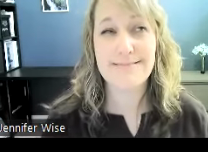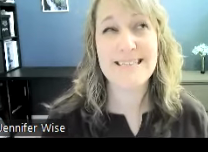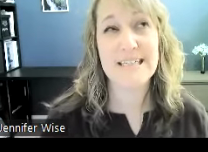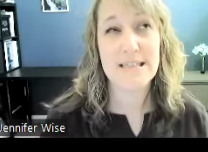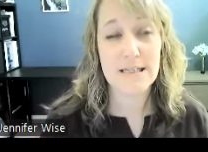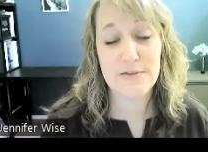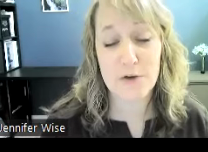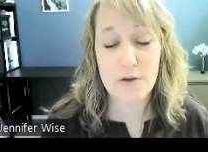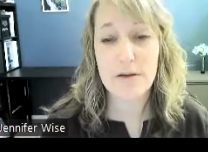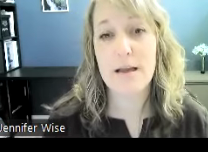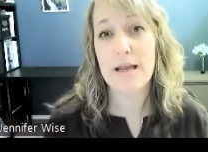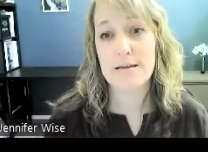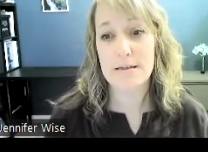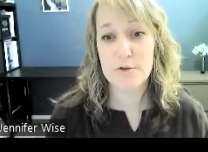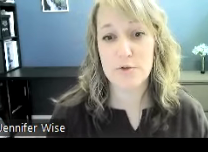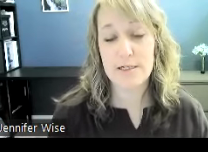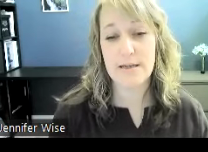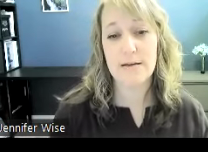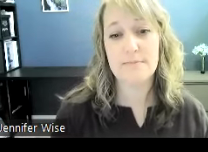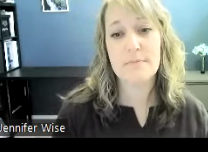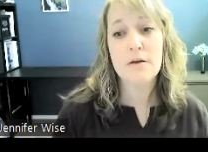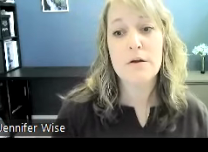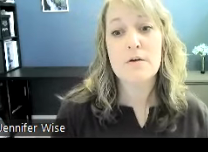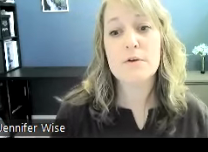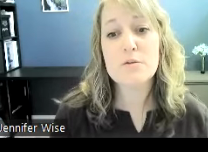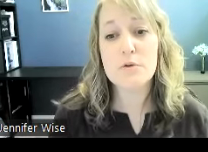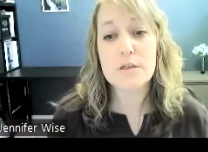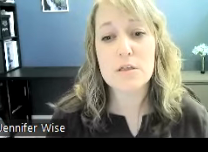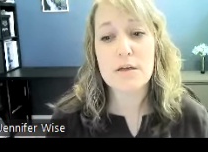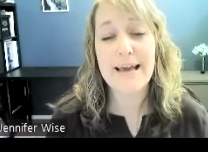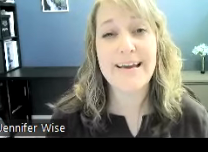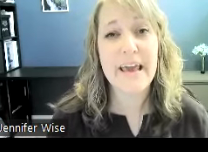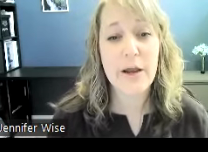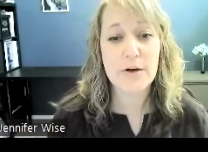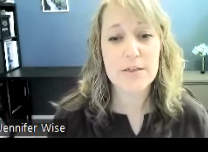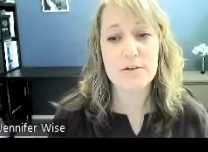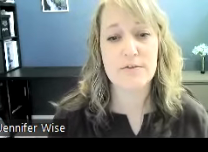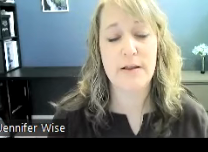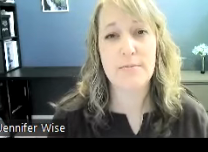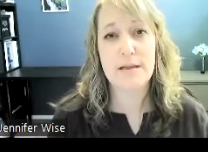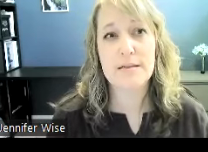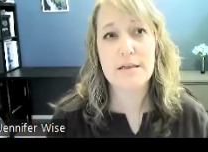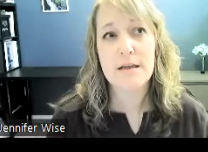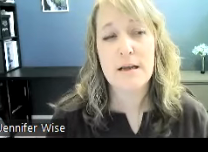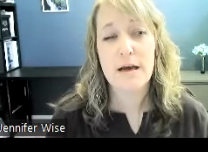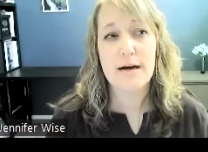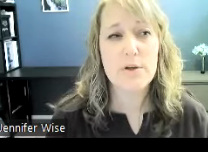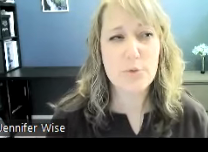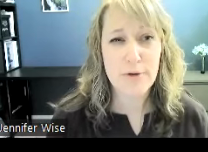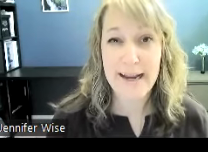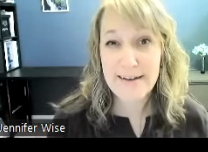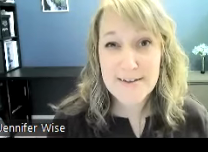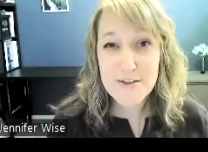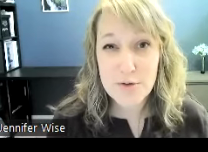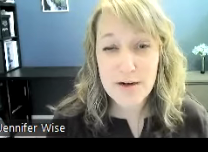of successful ASL storytelling. First, we're going to look at character development. When